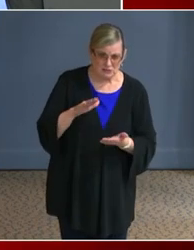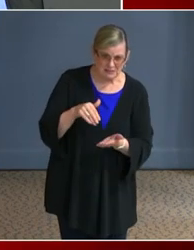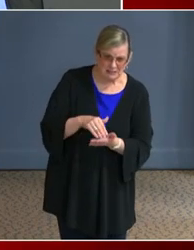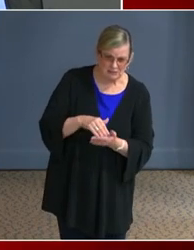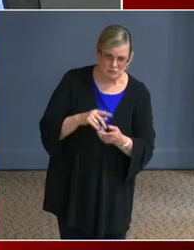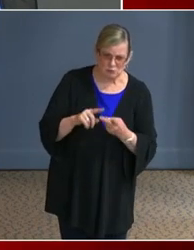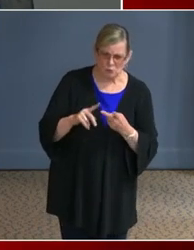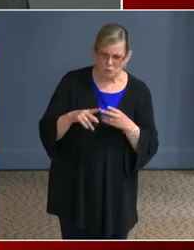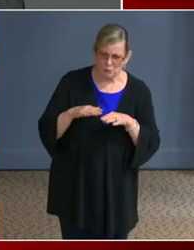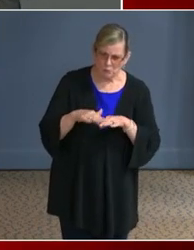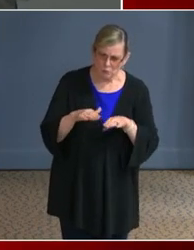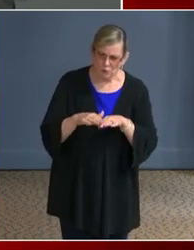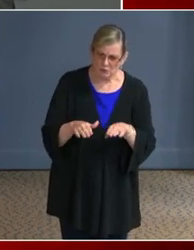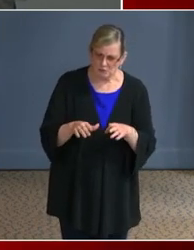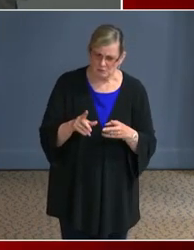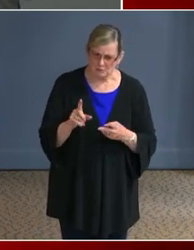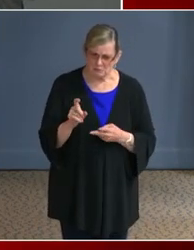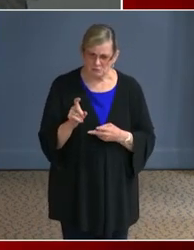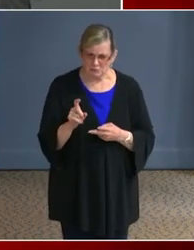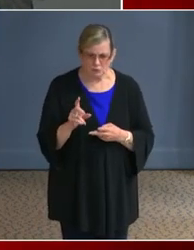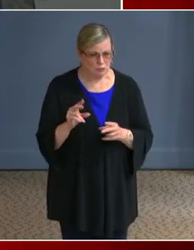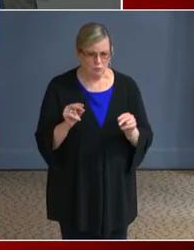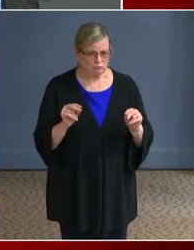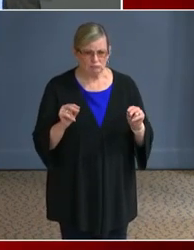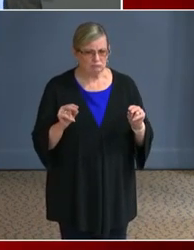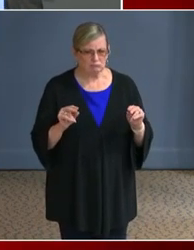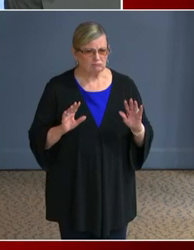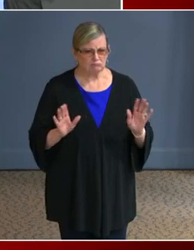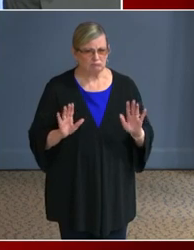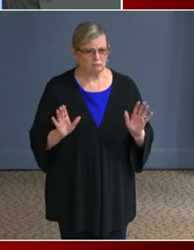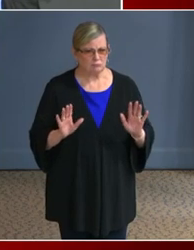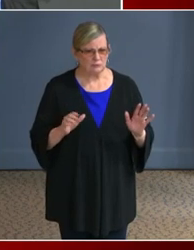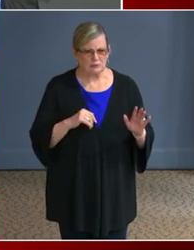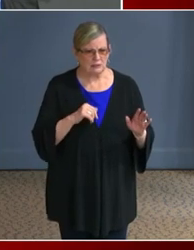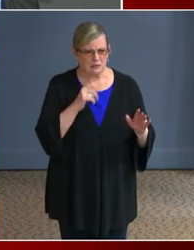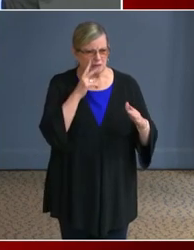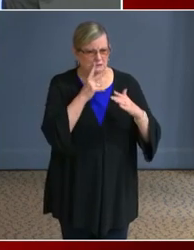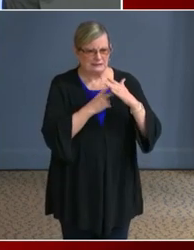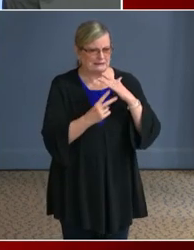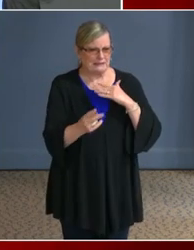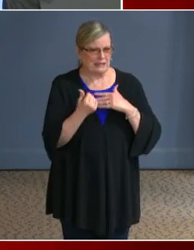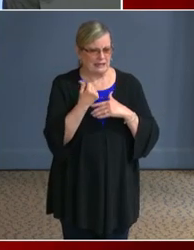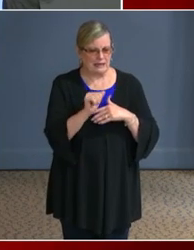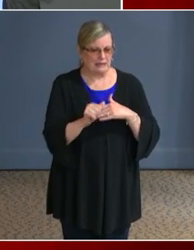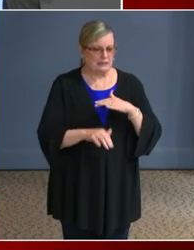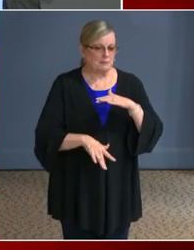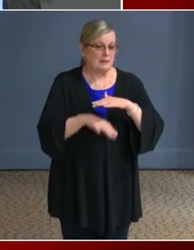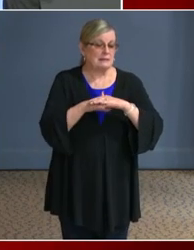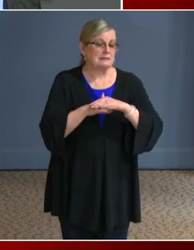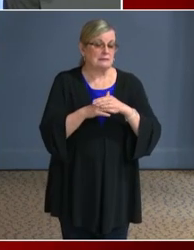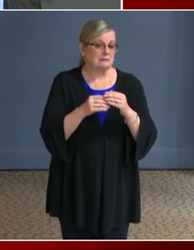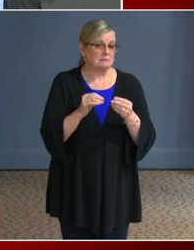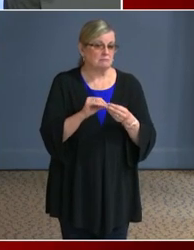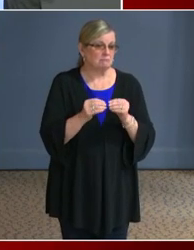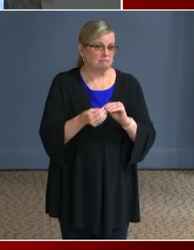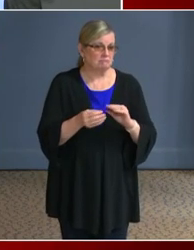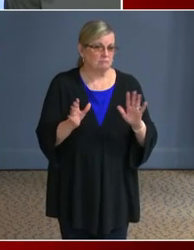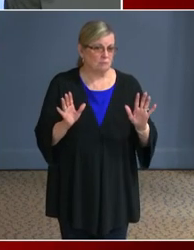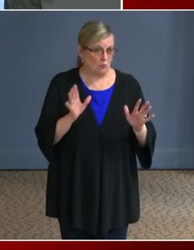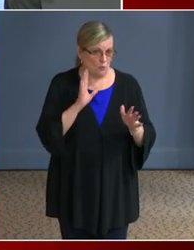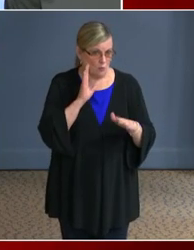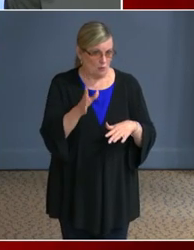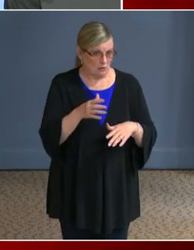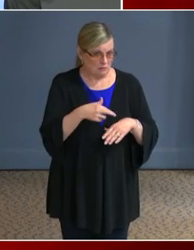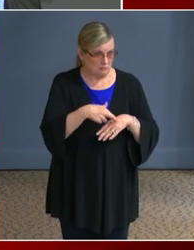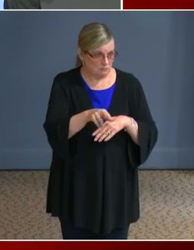Right. So I don't anticipate any capacity limits at those locations. Will you be jumping in this year?